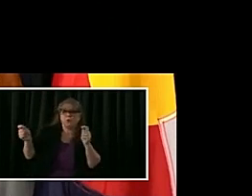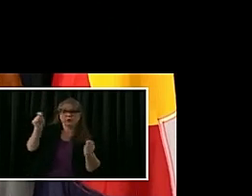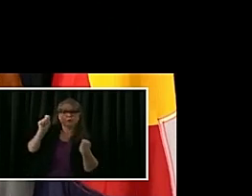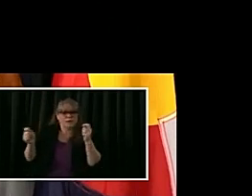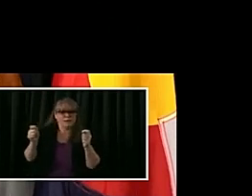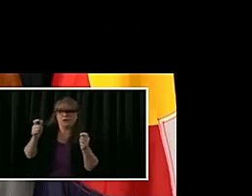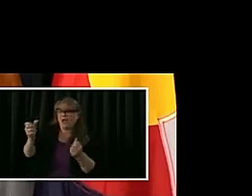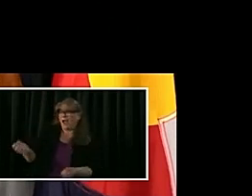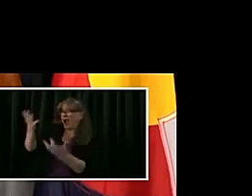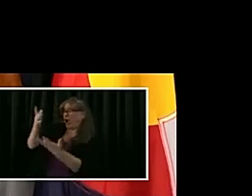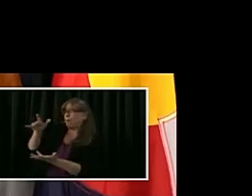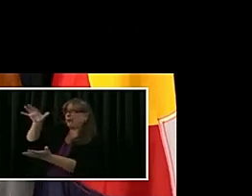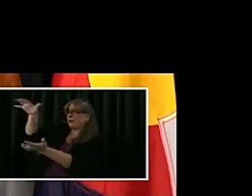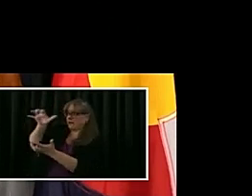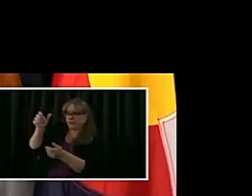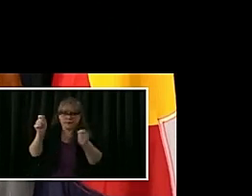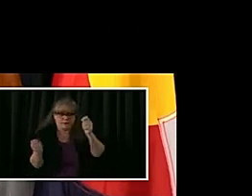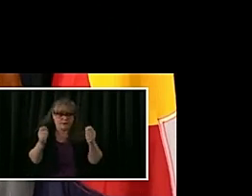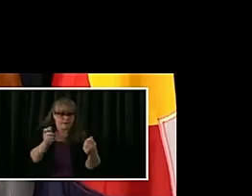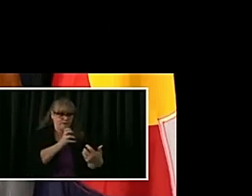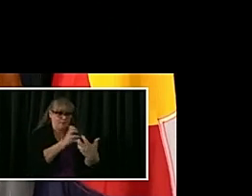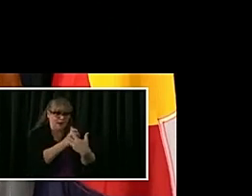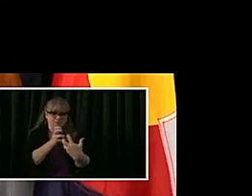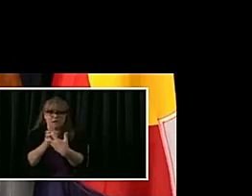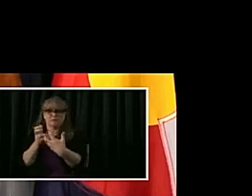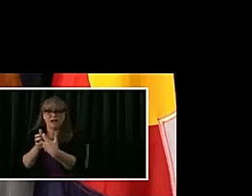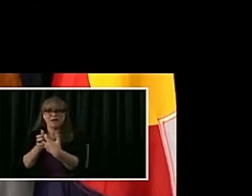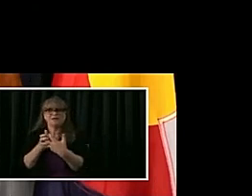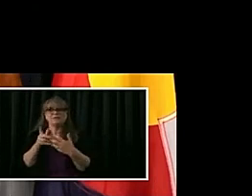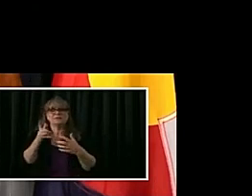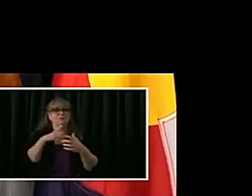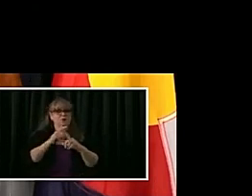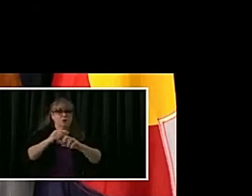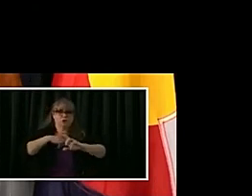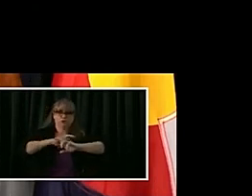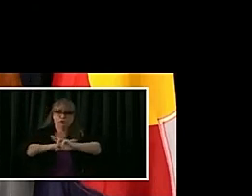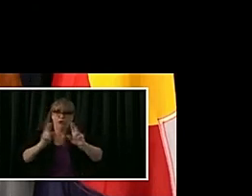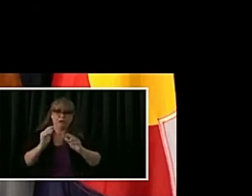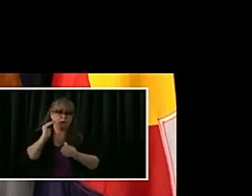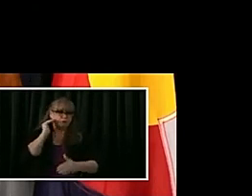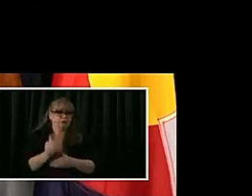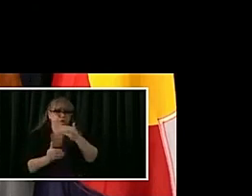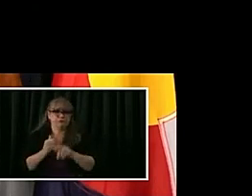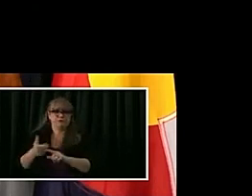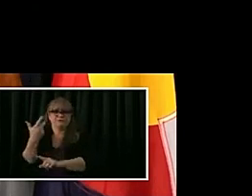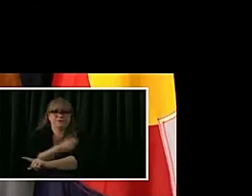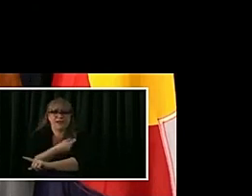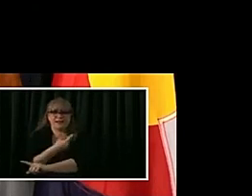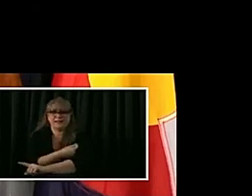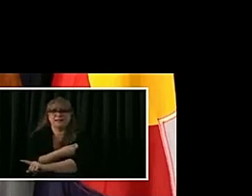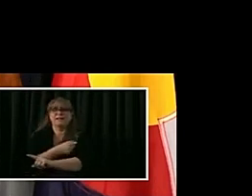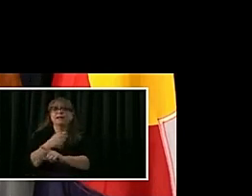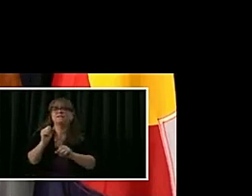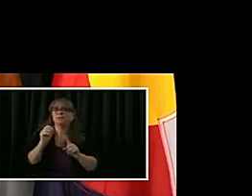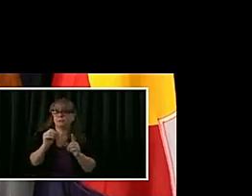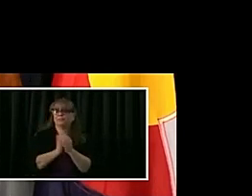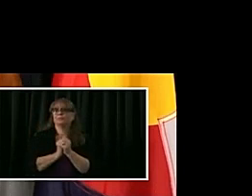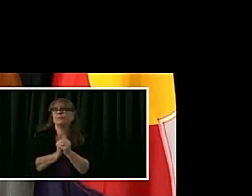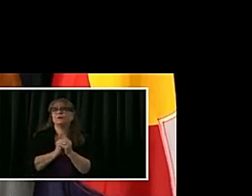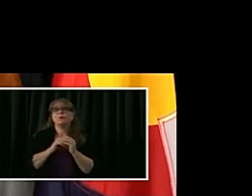several times, 3 to 4 times with our current infrastructure, and we have the ability to have surge infrastructure using the National Guard and FEMA and